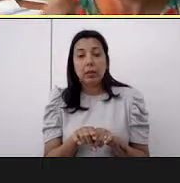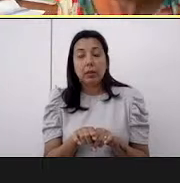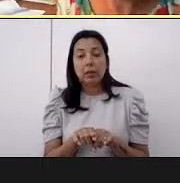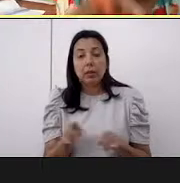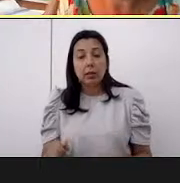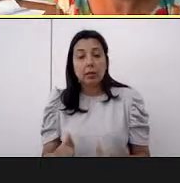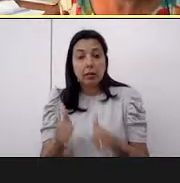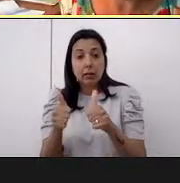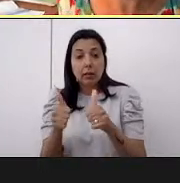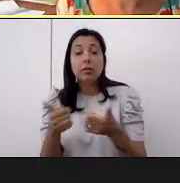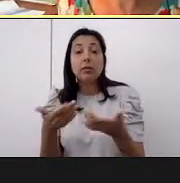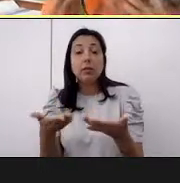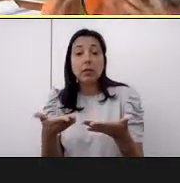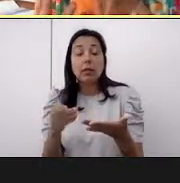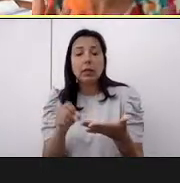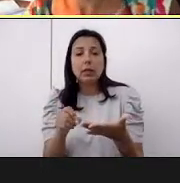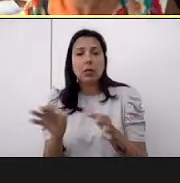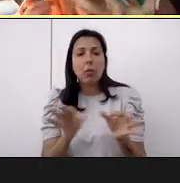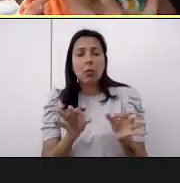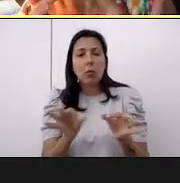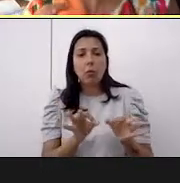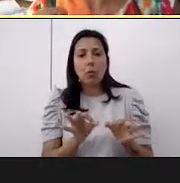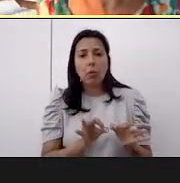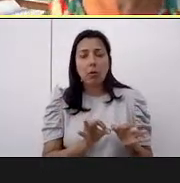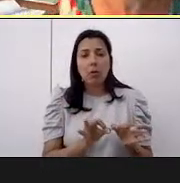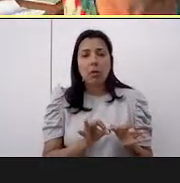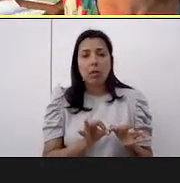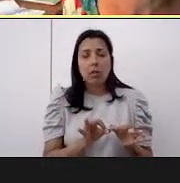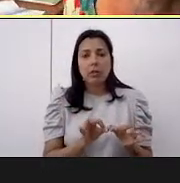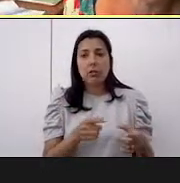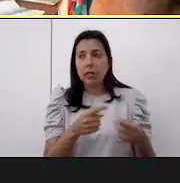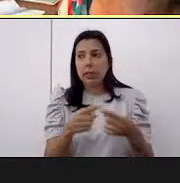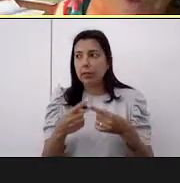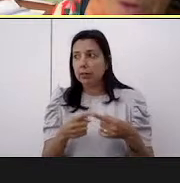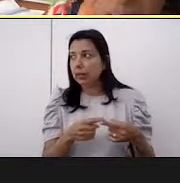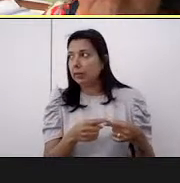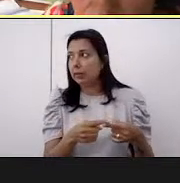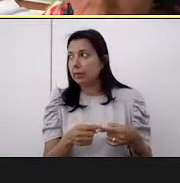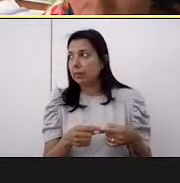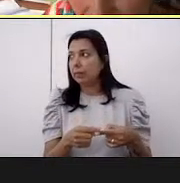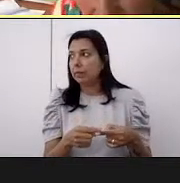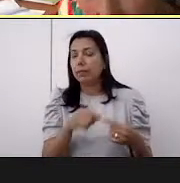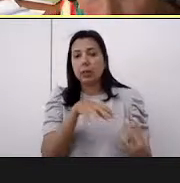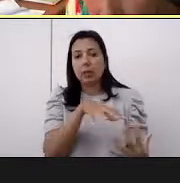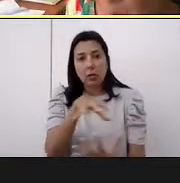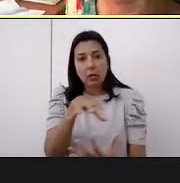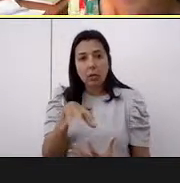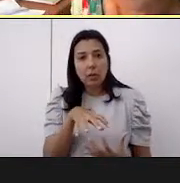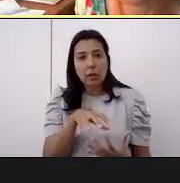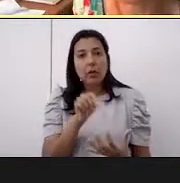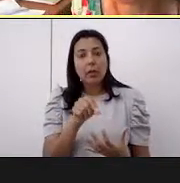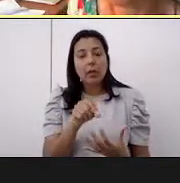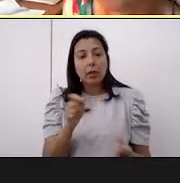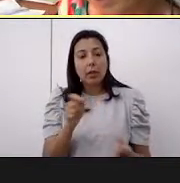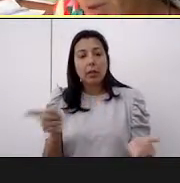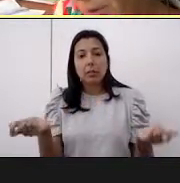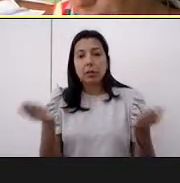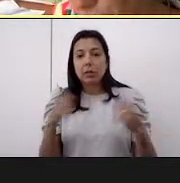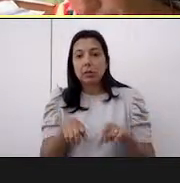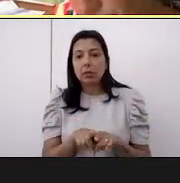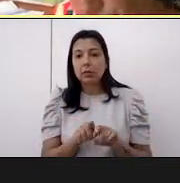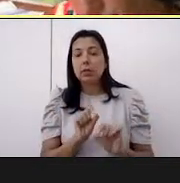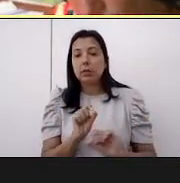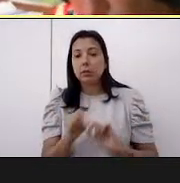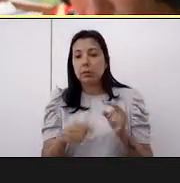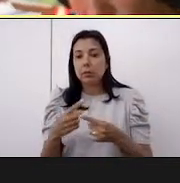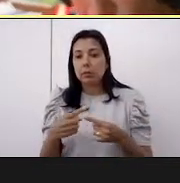they produce a referential, a global vision, a mainstream vision, which is imposed on sectoral organization. In the agri-food sector, you